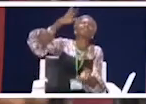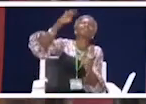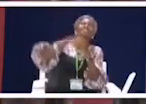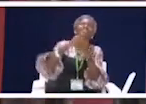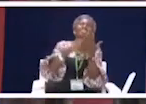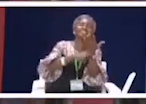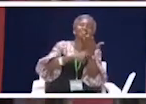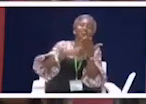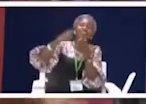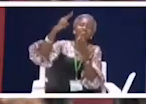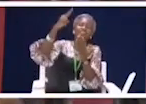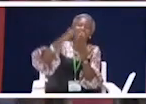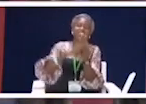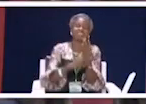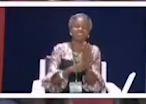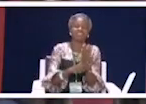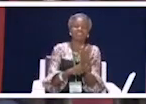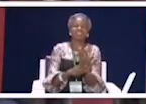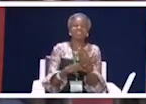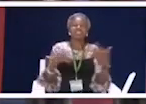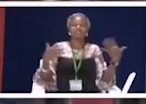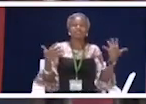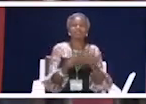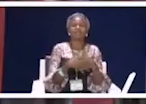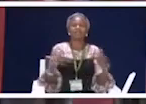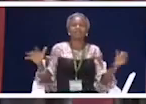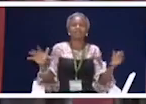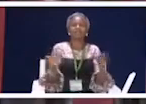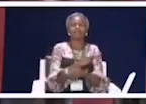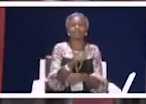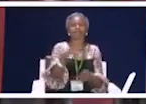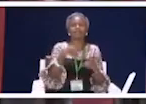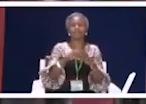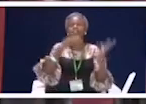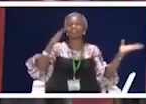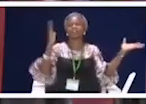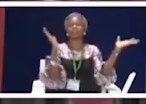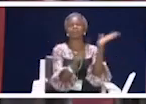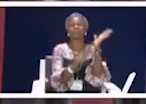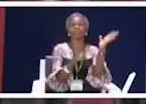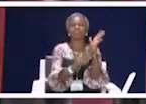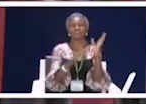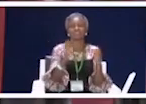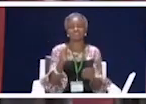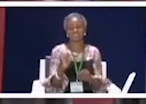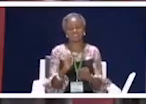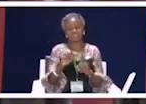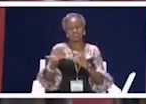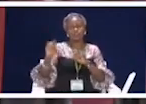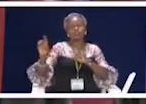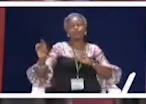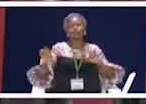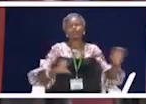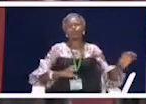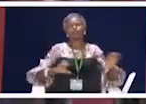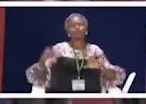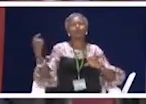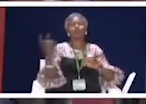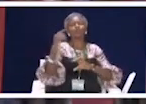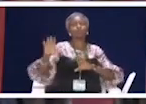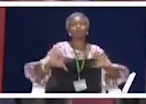Glorious in holiness and fearful in praises.